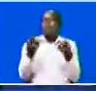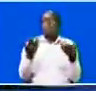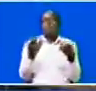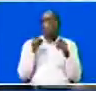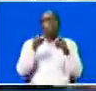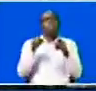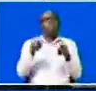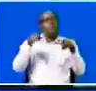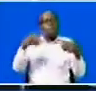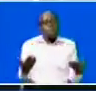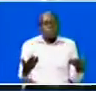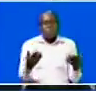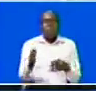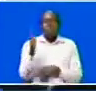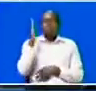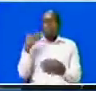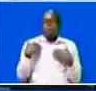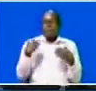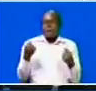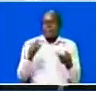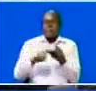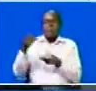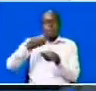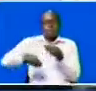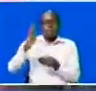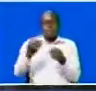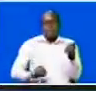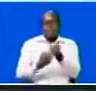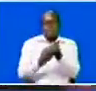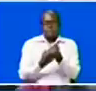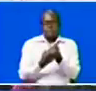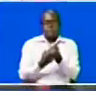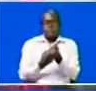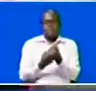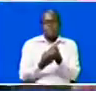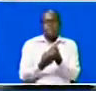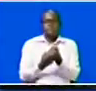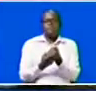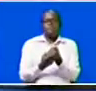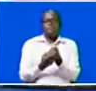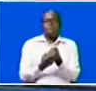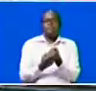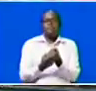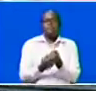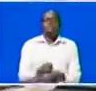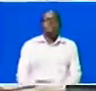vitisho butu au usalama wa afya na uchumi utashughulikiwa. Mark Namaswa,